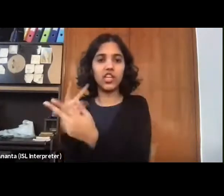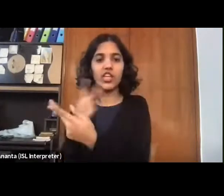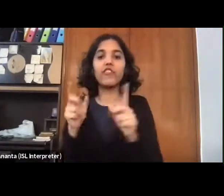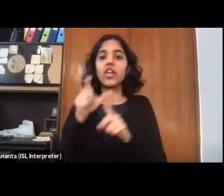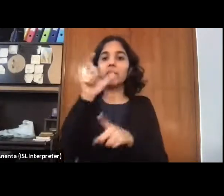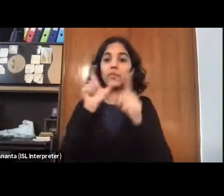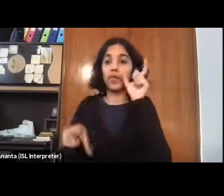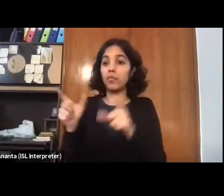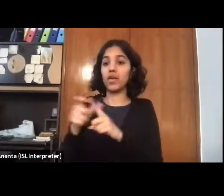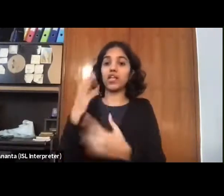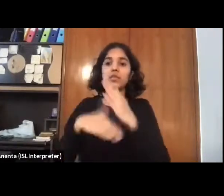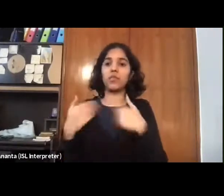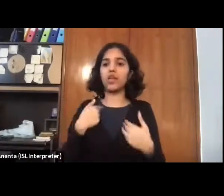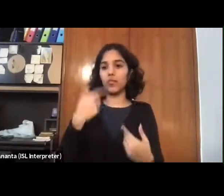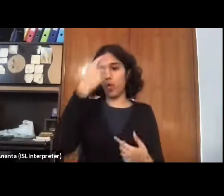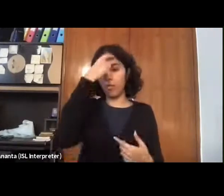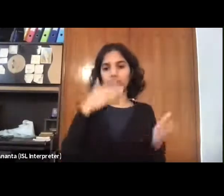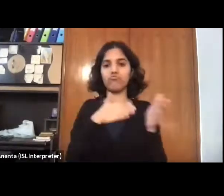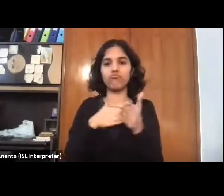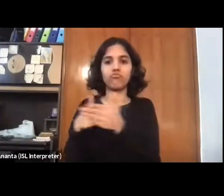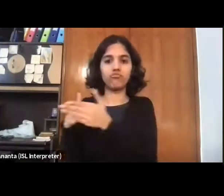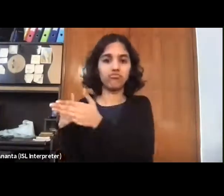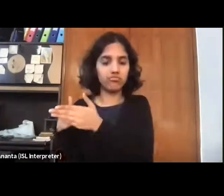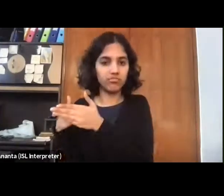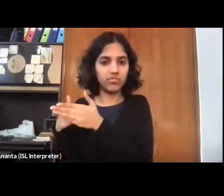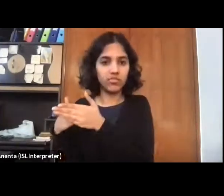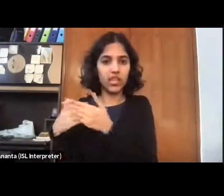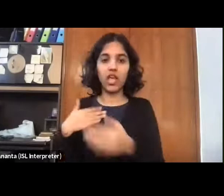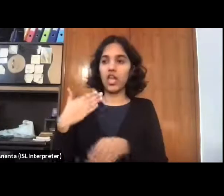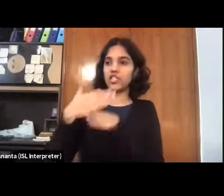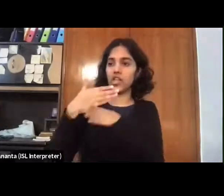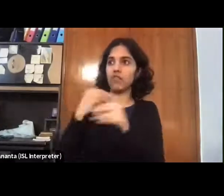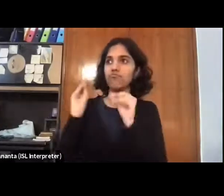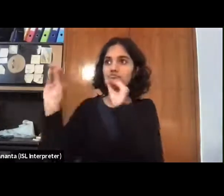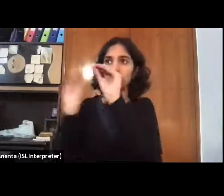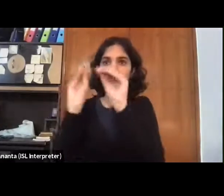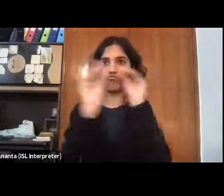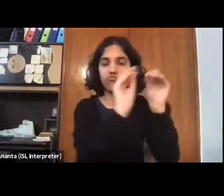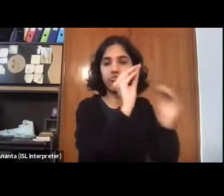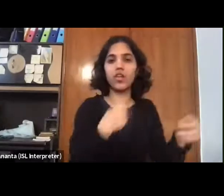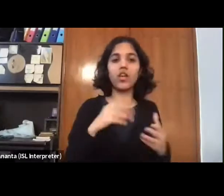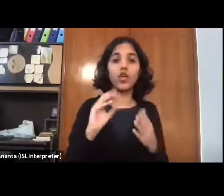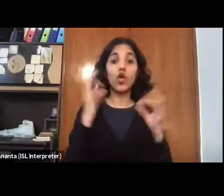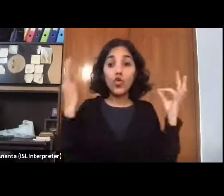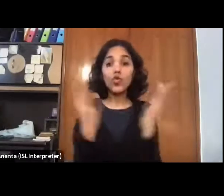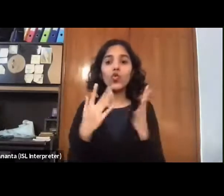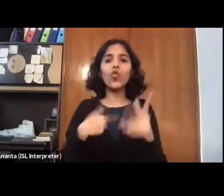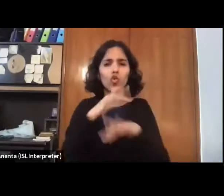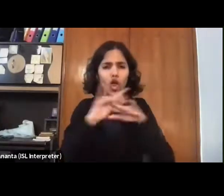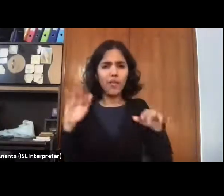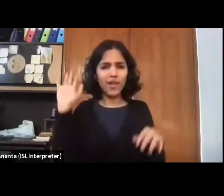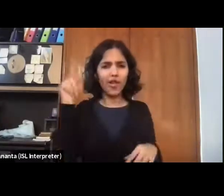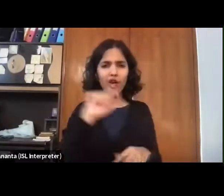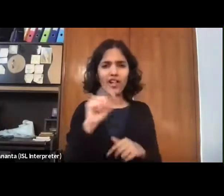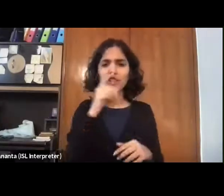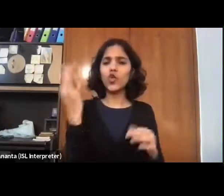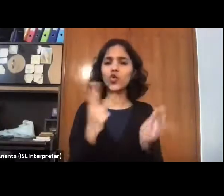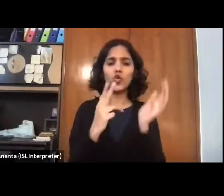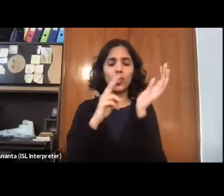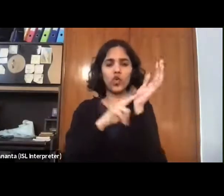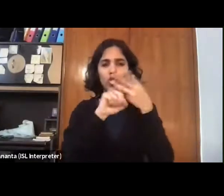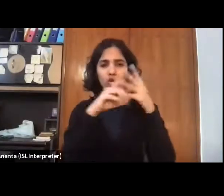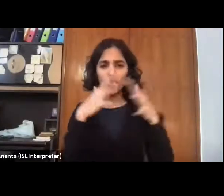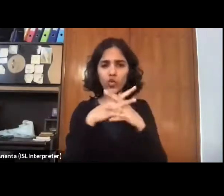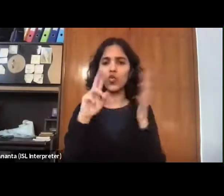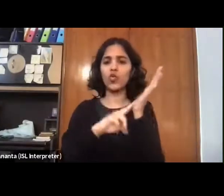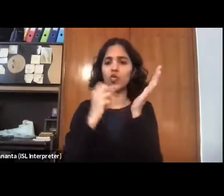face and how the new normal, the normal that is, we are calling it the new normal, how that new normal can be made much